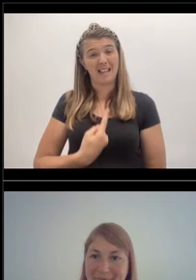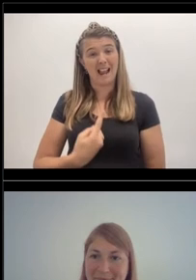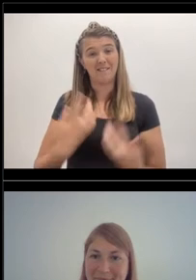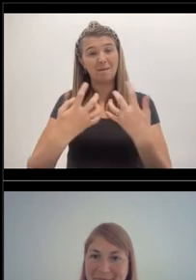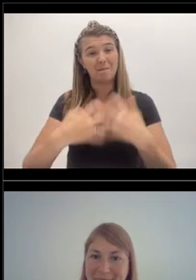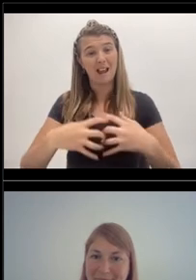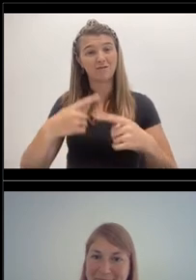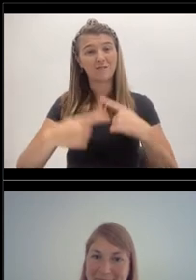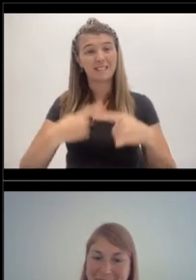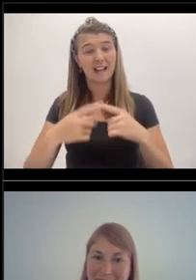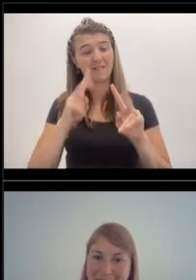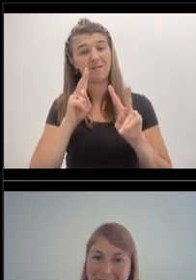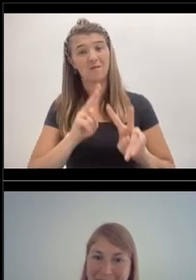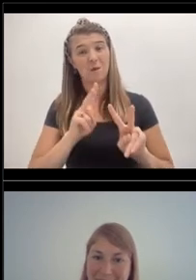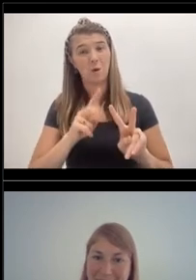be biased a little bit.